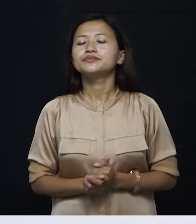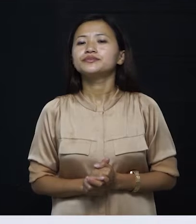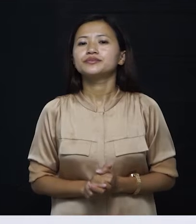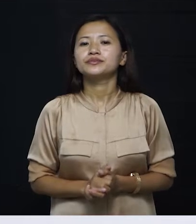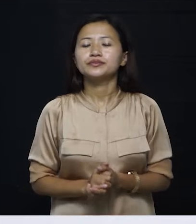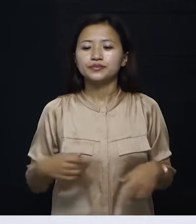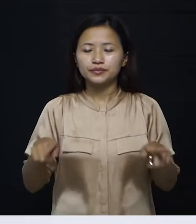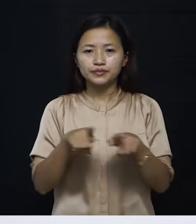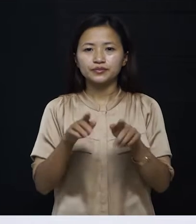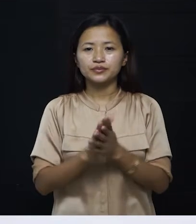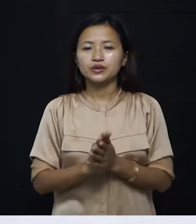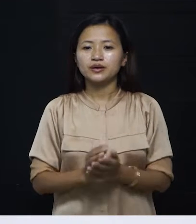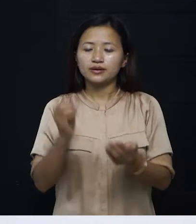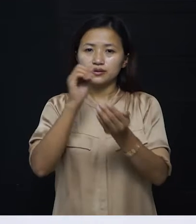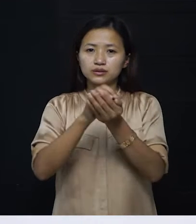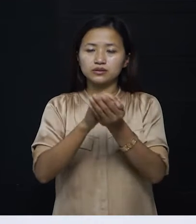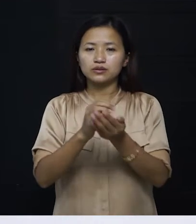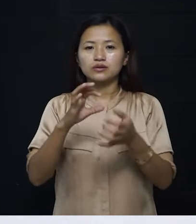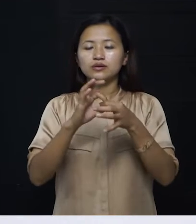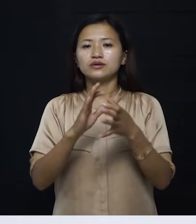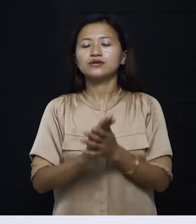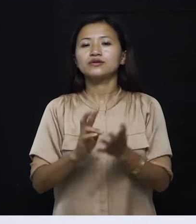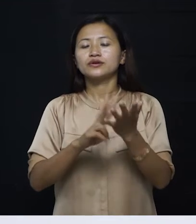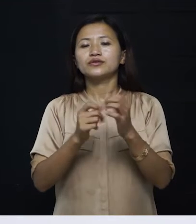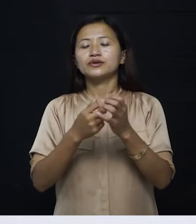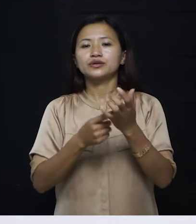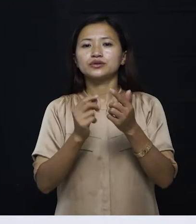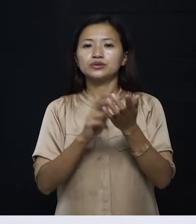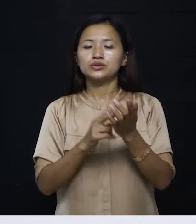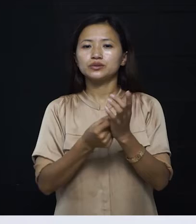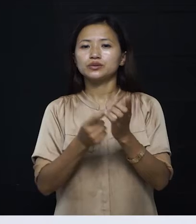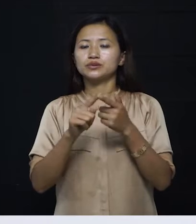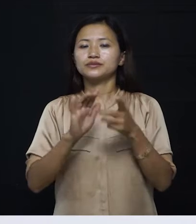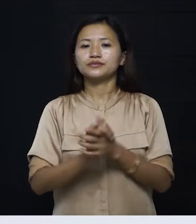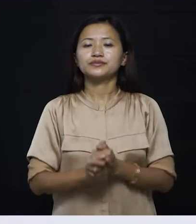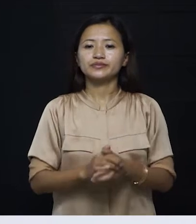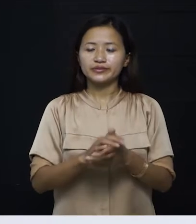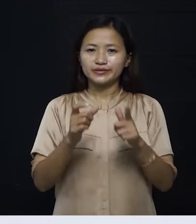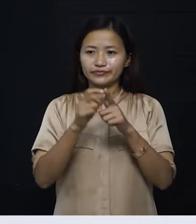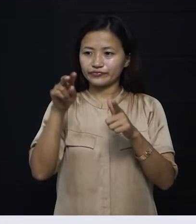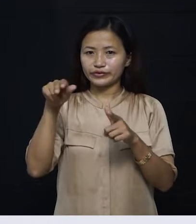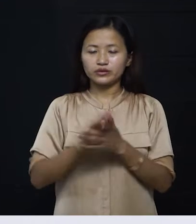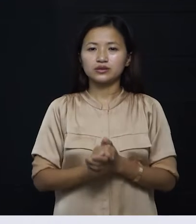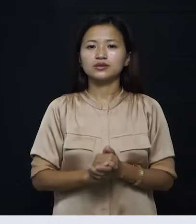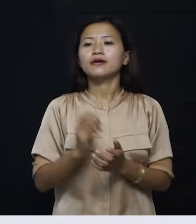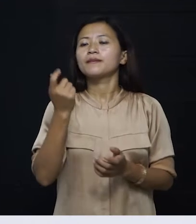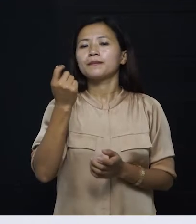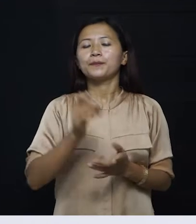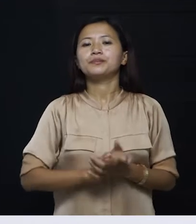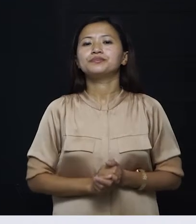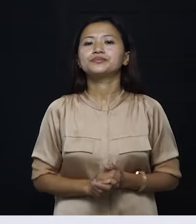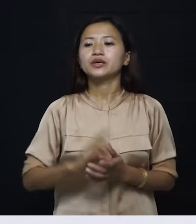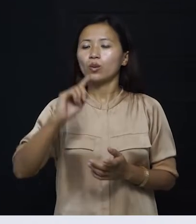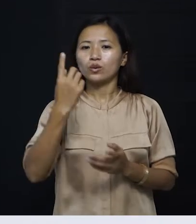measure and as a store of value. So that is called as the definition of money, okay?